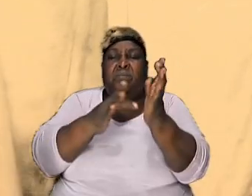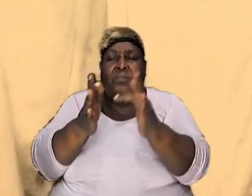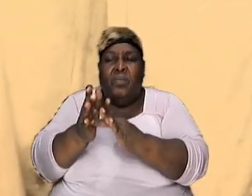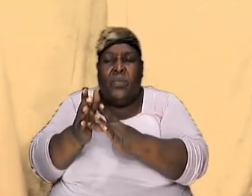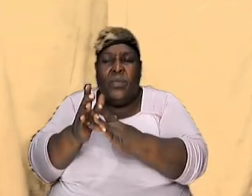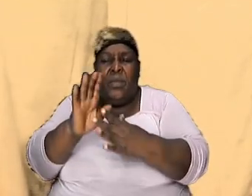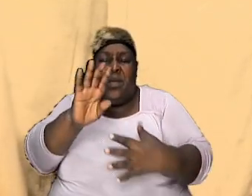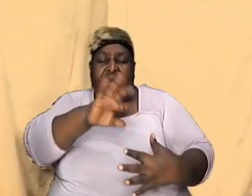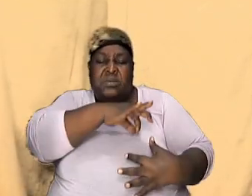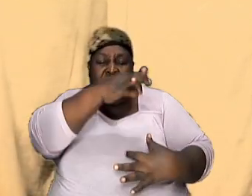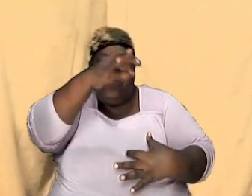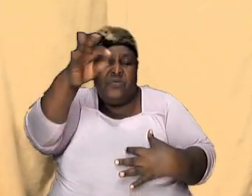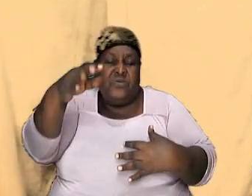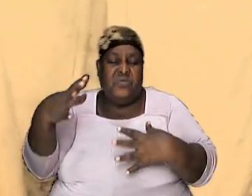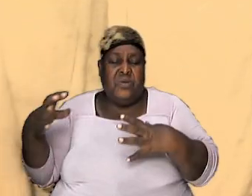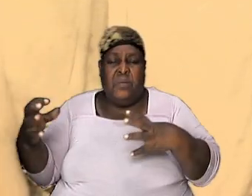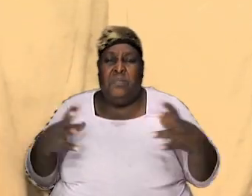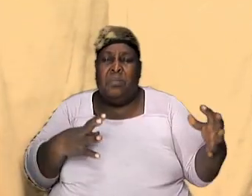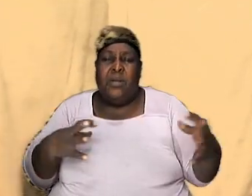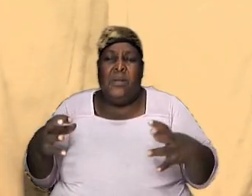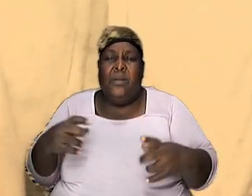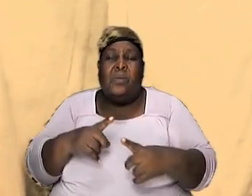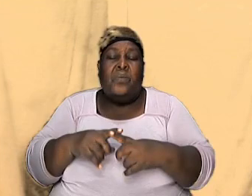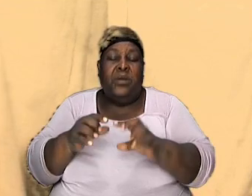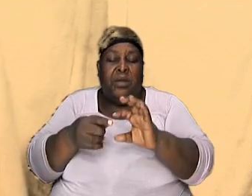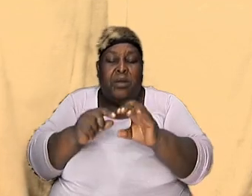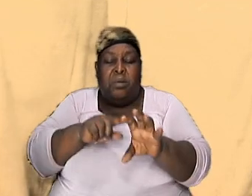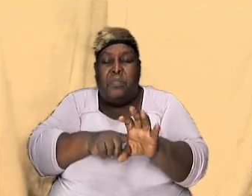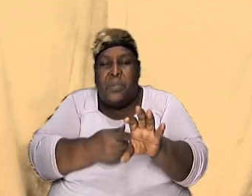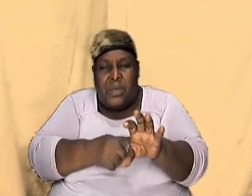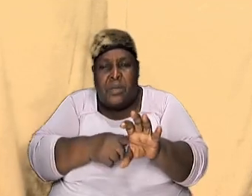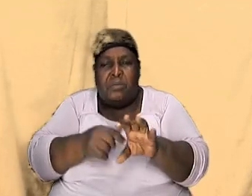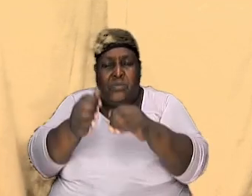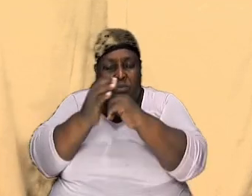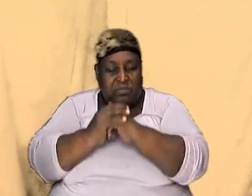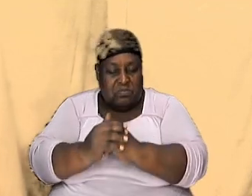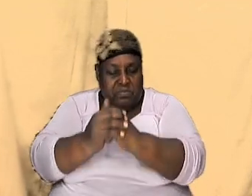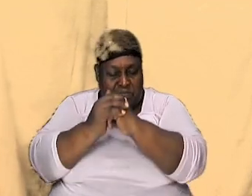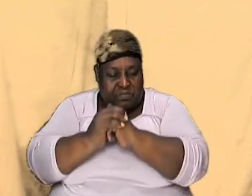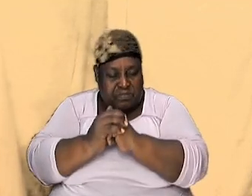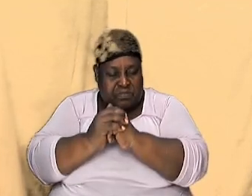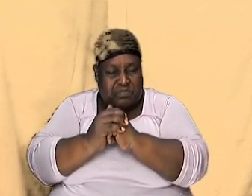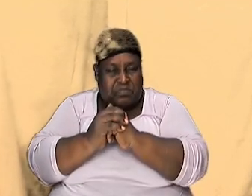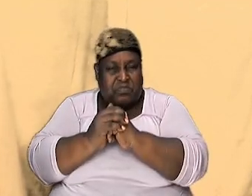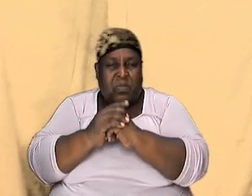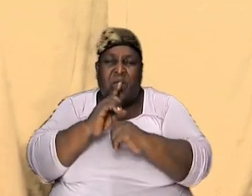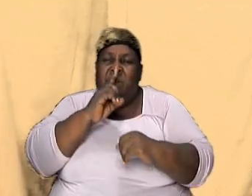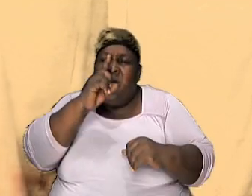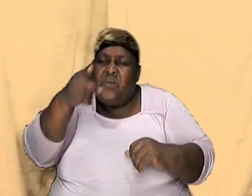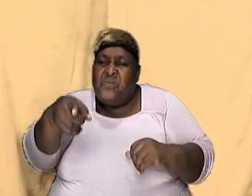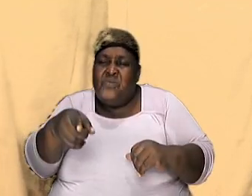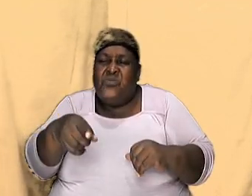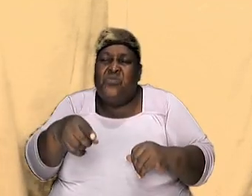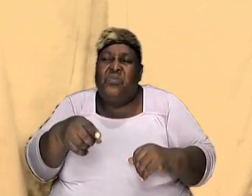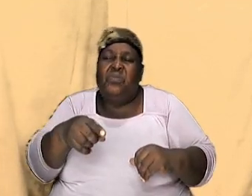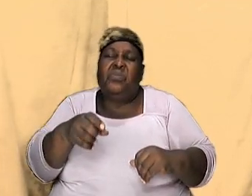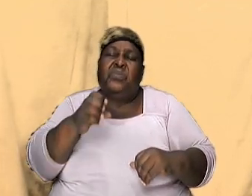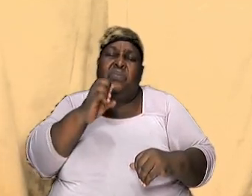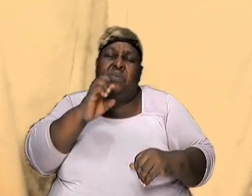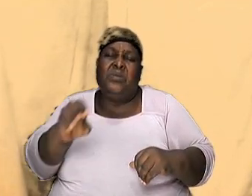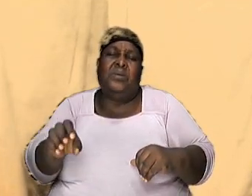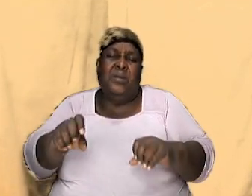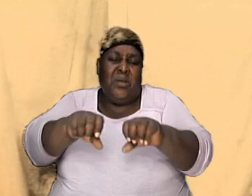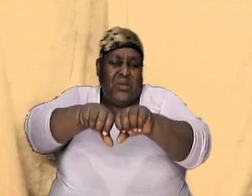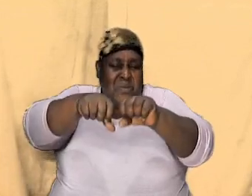begin to worship. Amen. So she know, because of the fact that she was willing to break all the